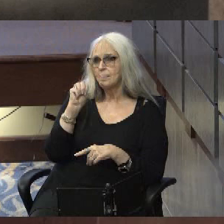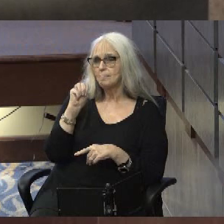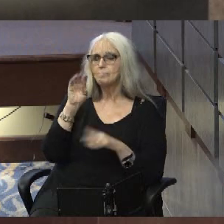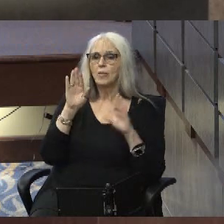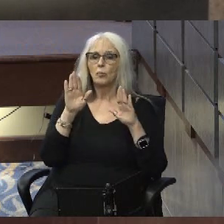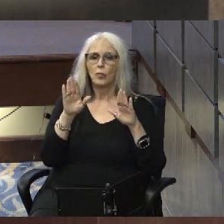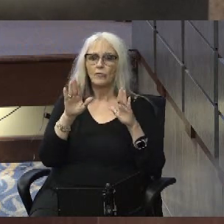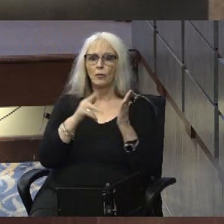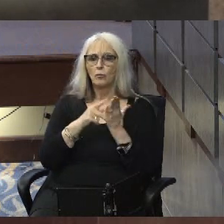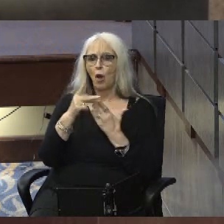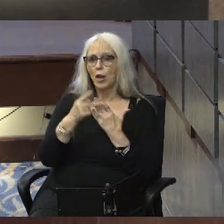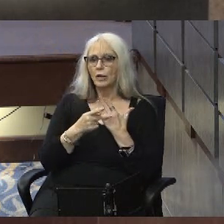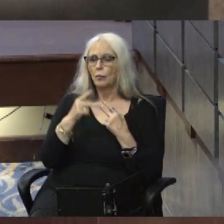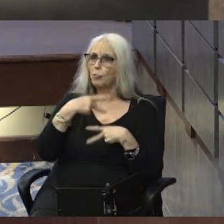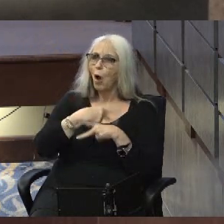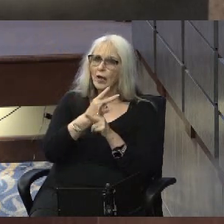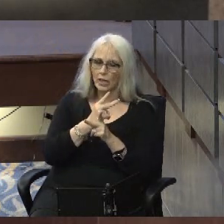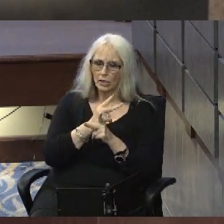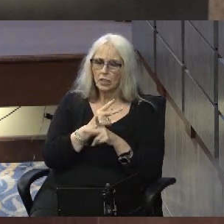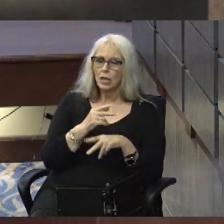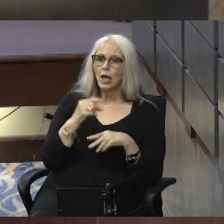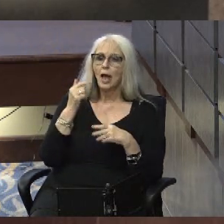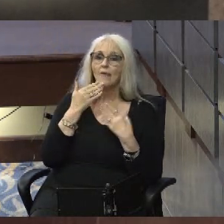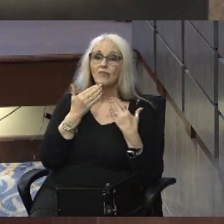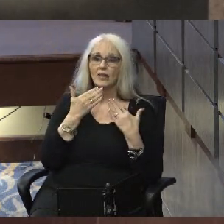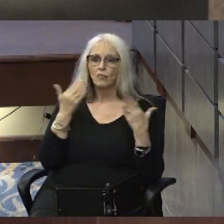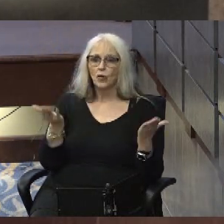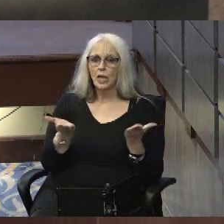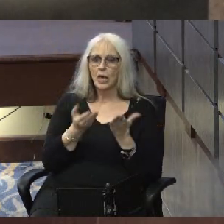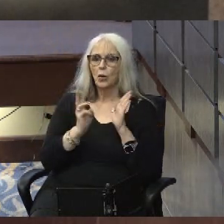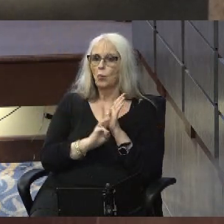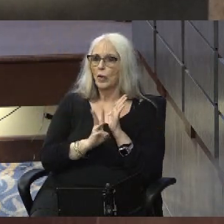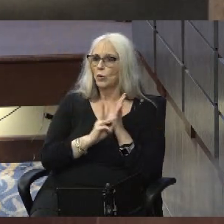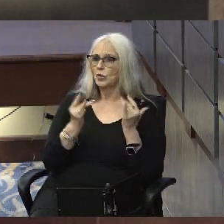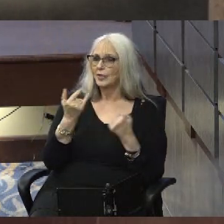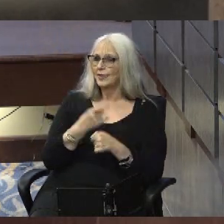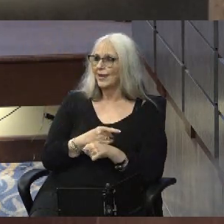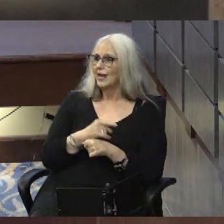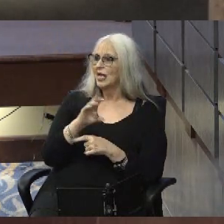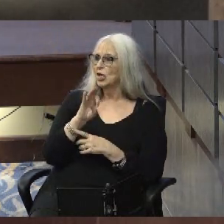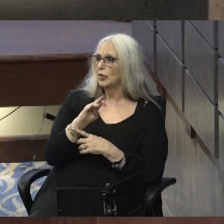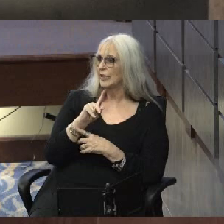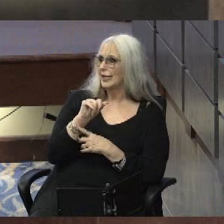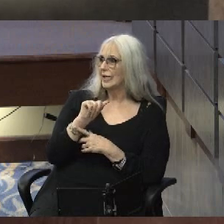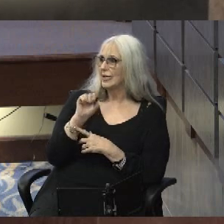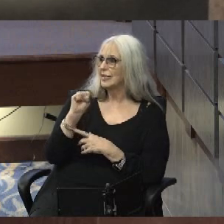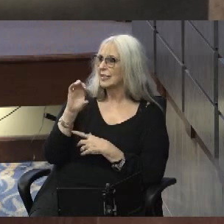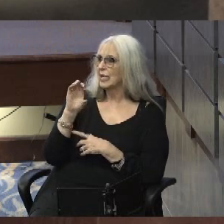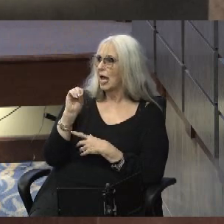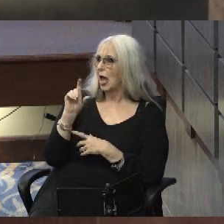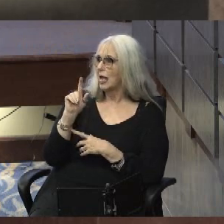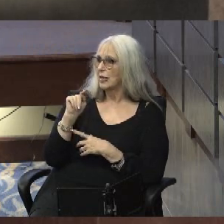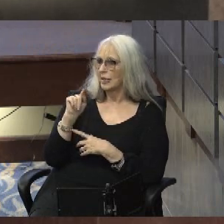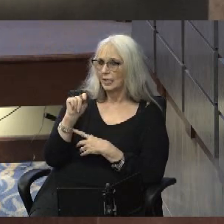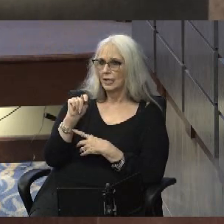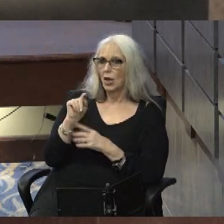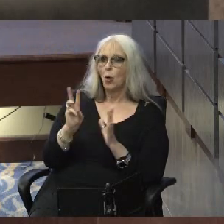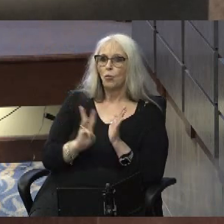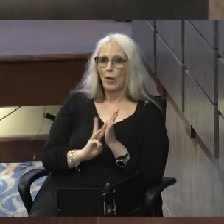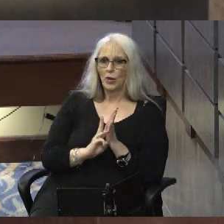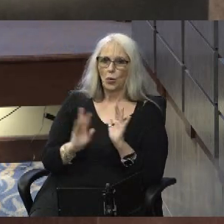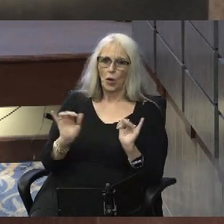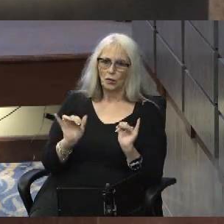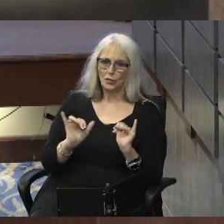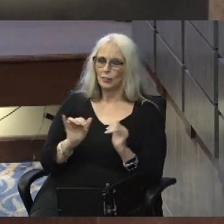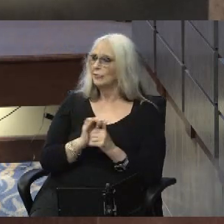great product, and I'm really thankful that you're in Waco today, and look forward to getting Christina and Scott in Waco as well. Thank you. Thanks, Mayor.